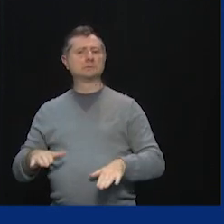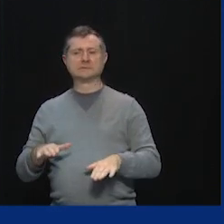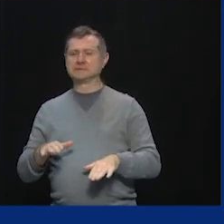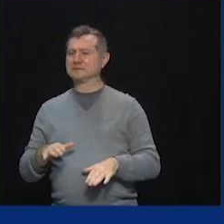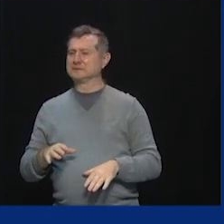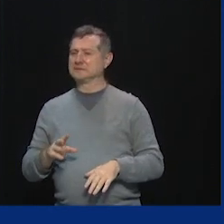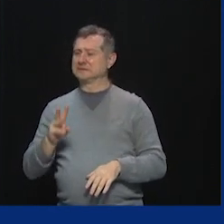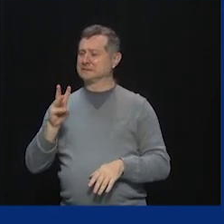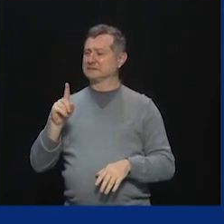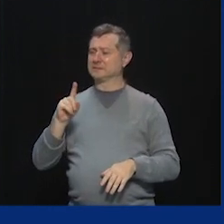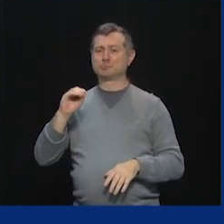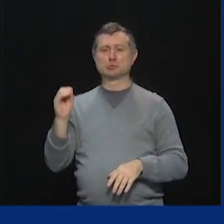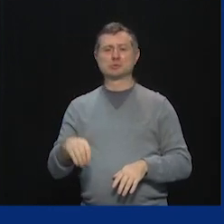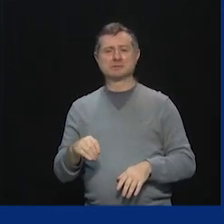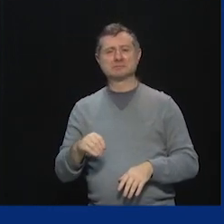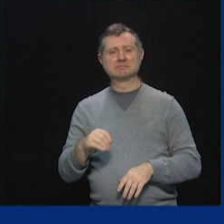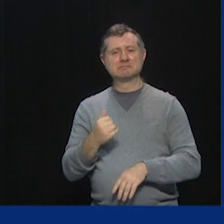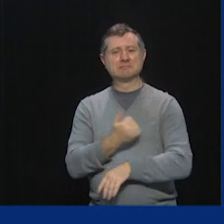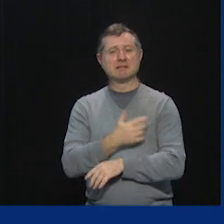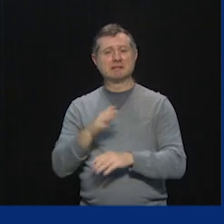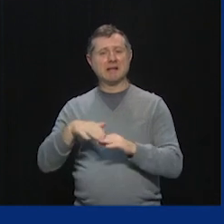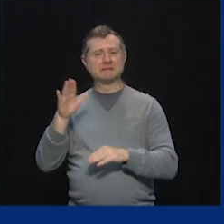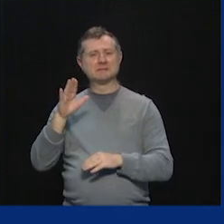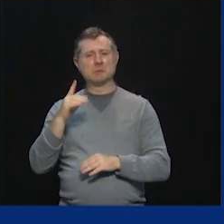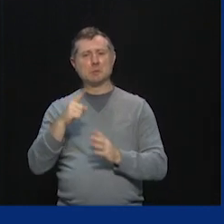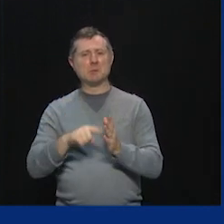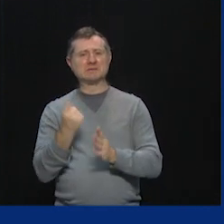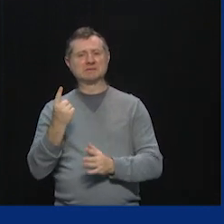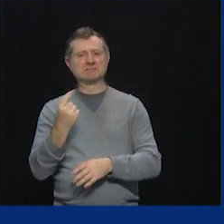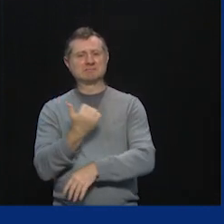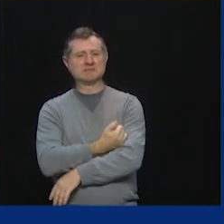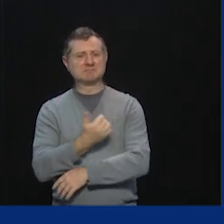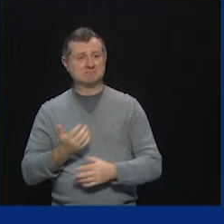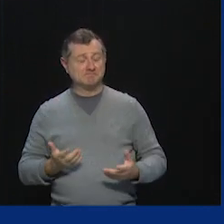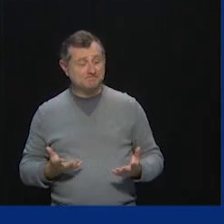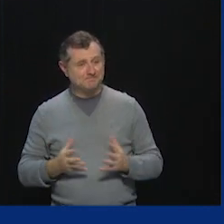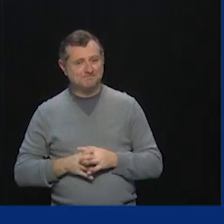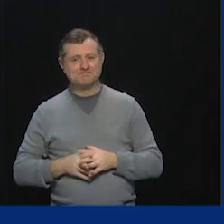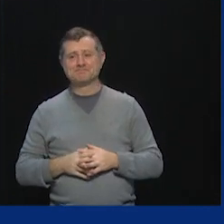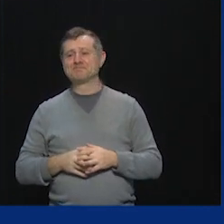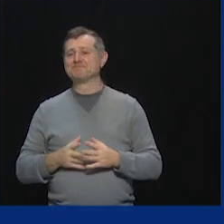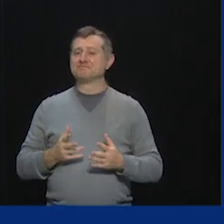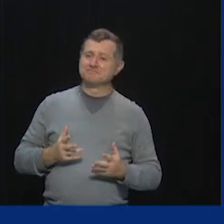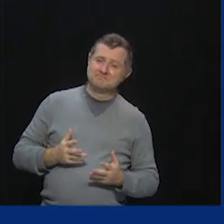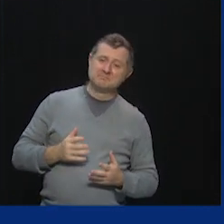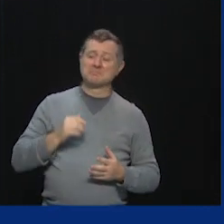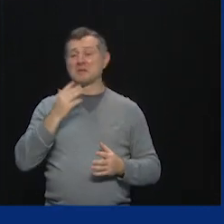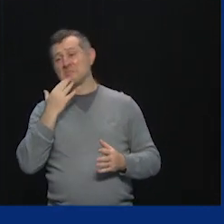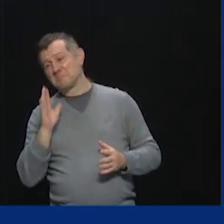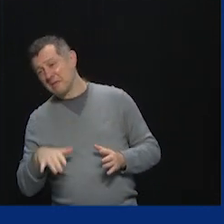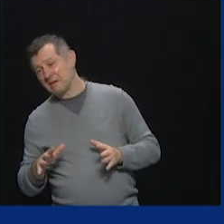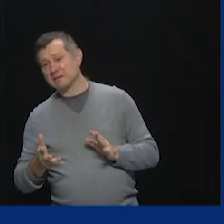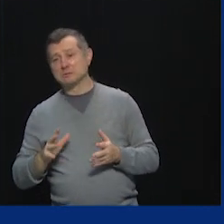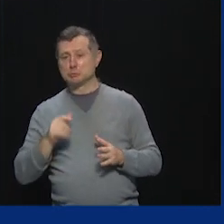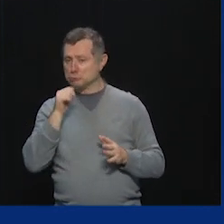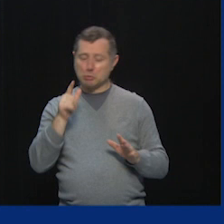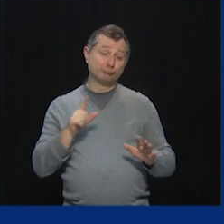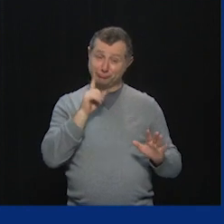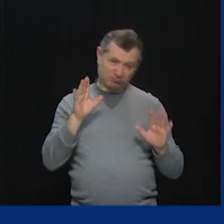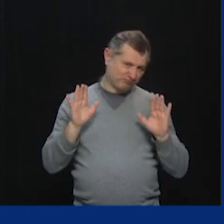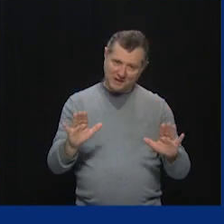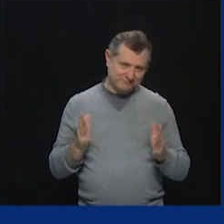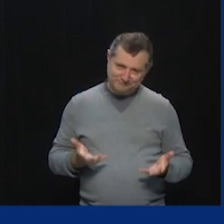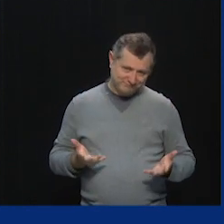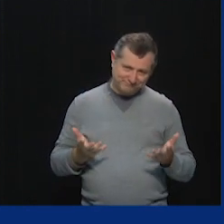between 12 and 17 have had at least one dose. It's not bad, but it's not great. And you can see how that goes by